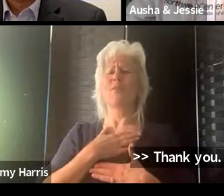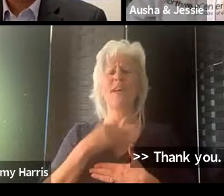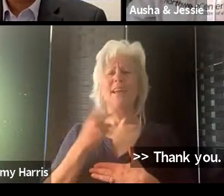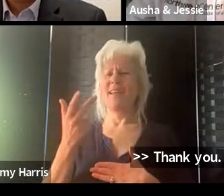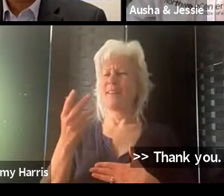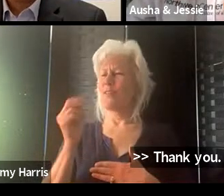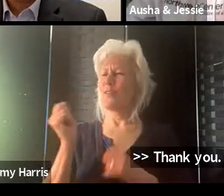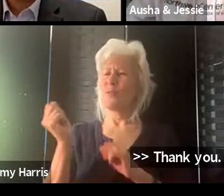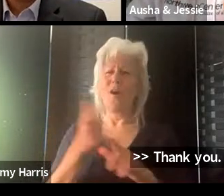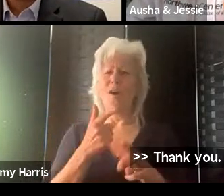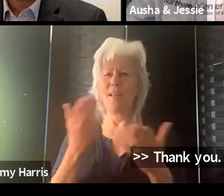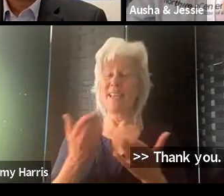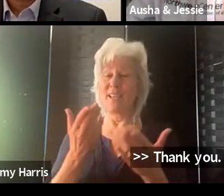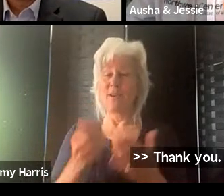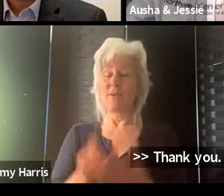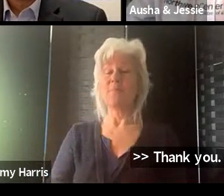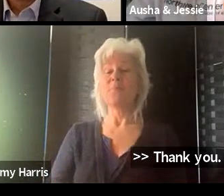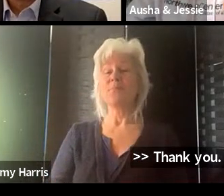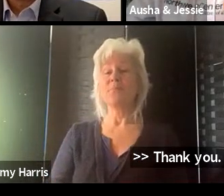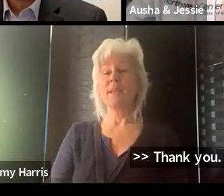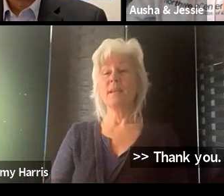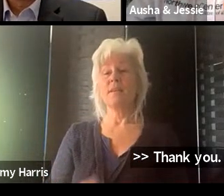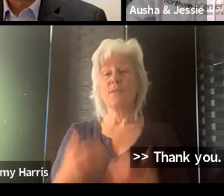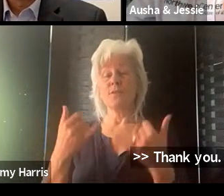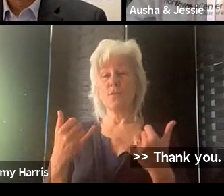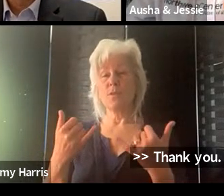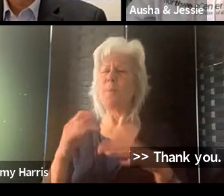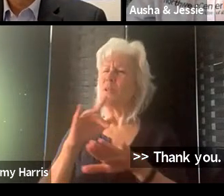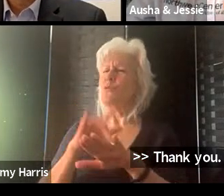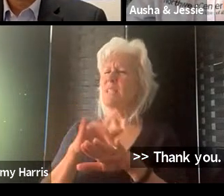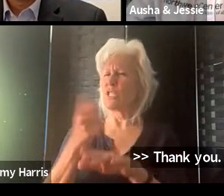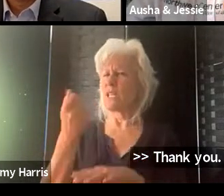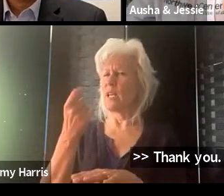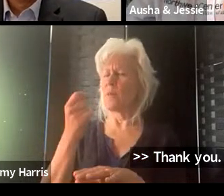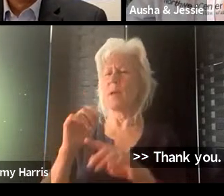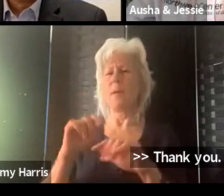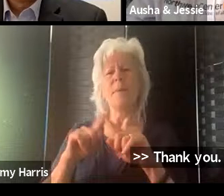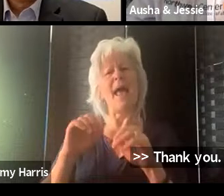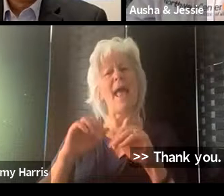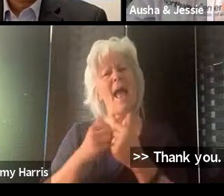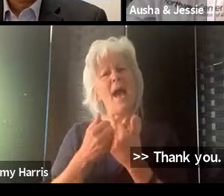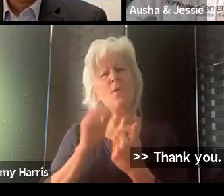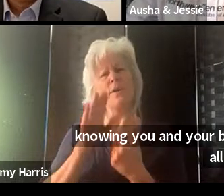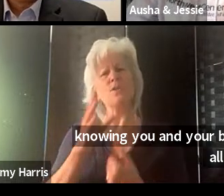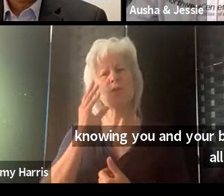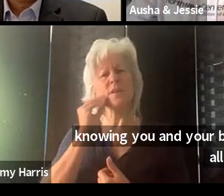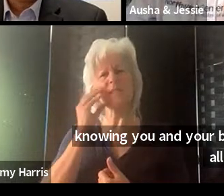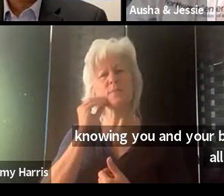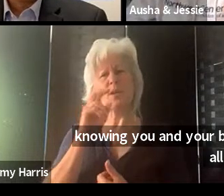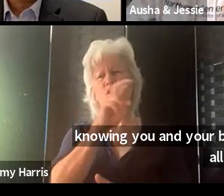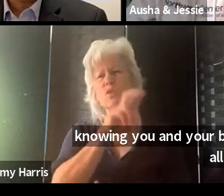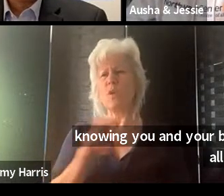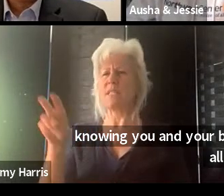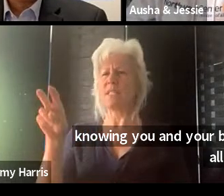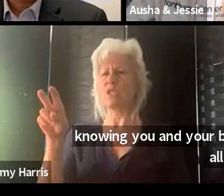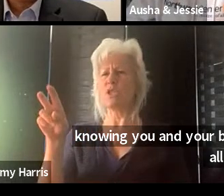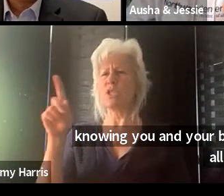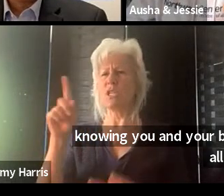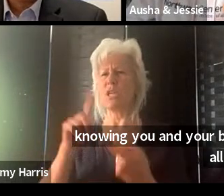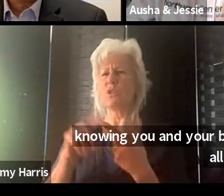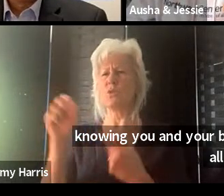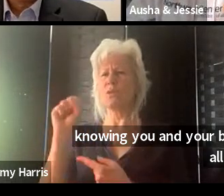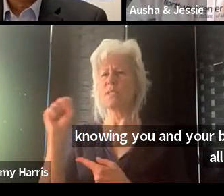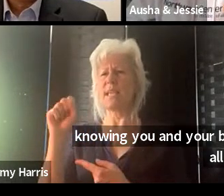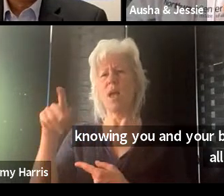Now I'd like to switch gears and just ask, and you kind of touched on this a little bit, but how has your experience, you know, transitioning into Seattle